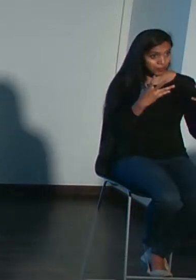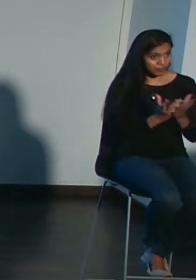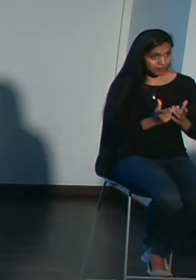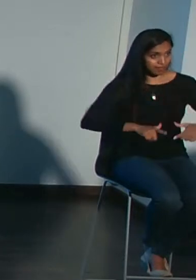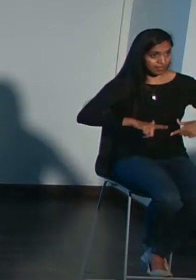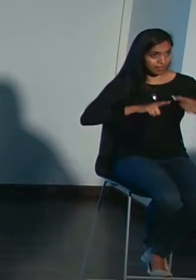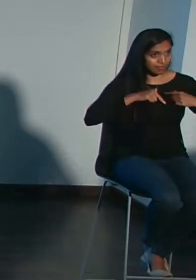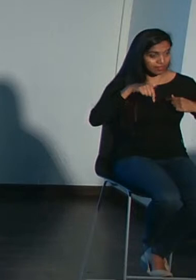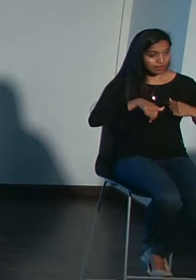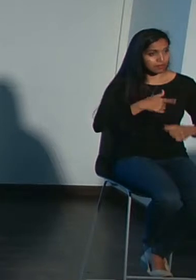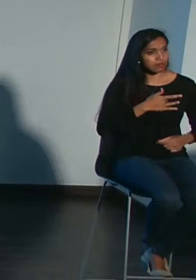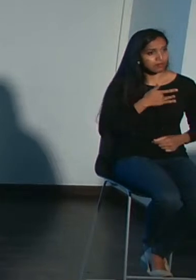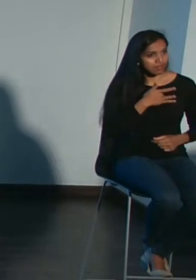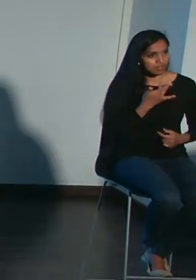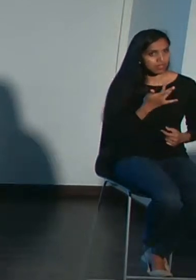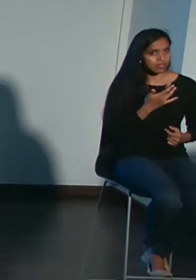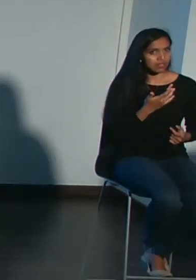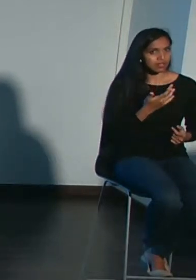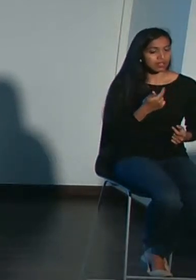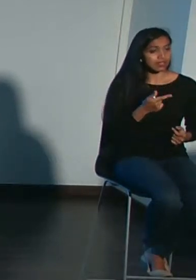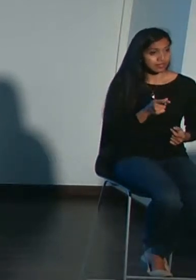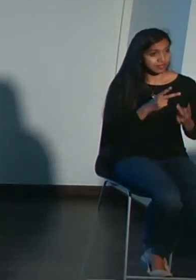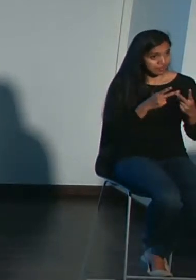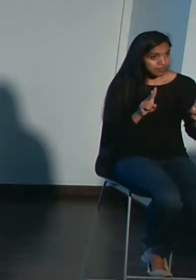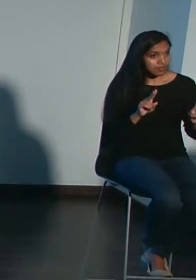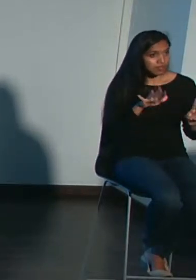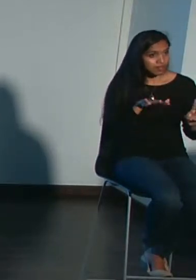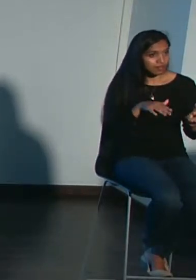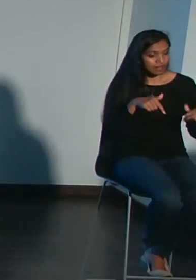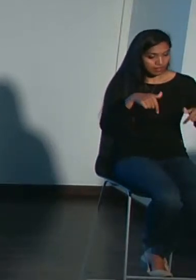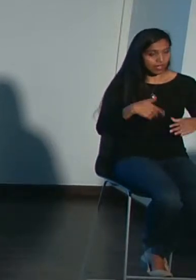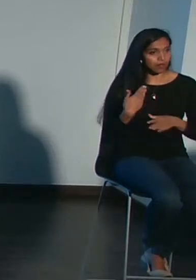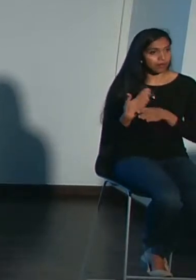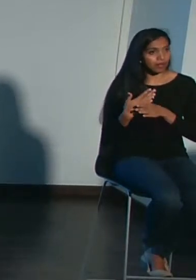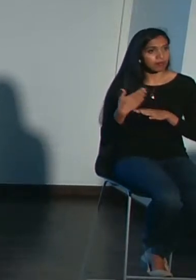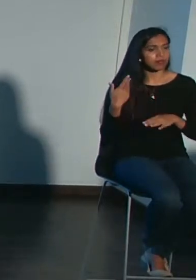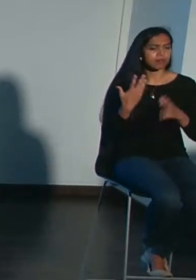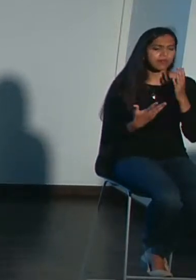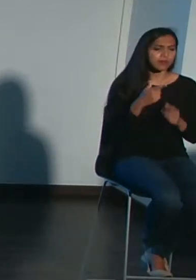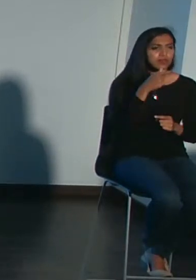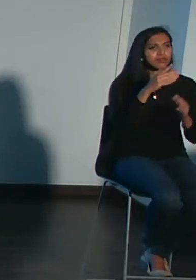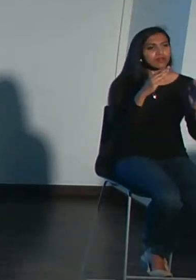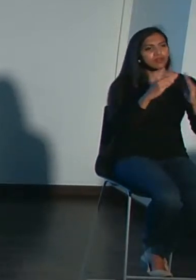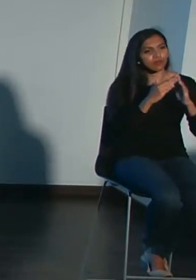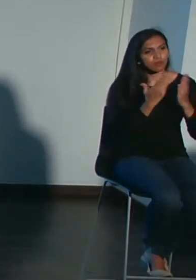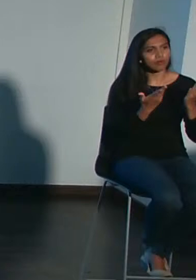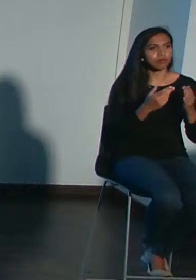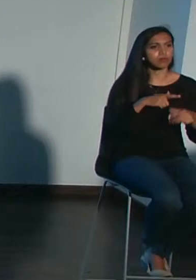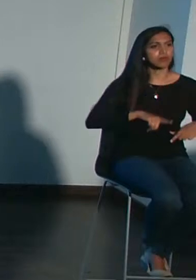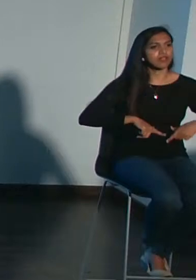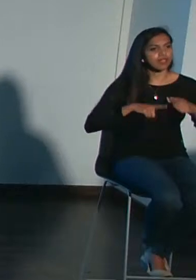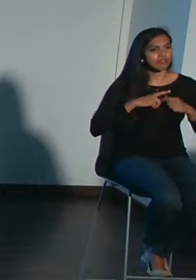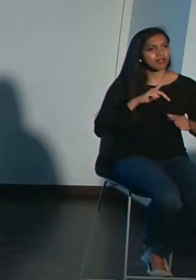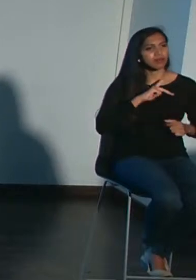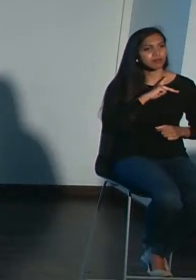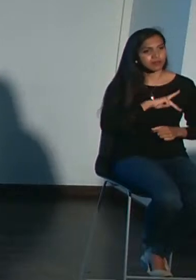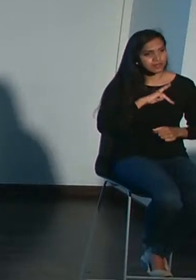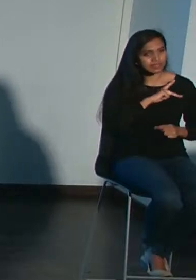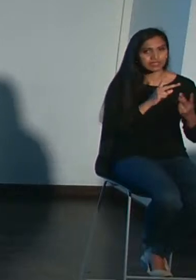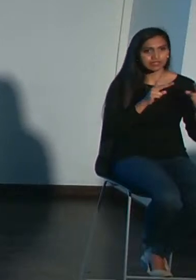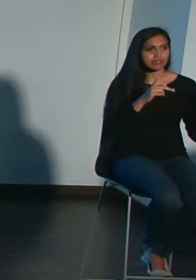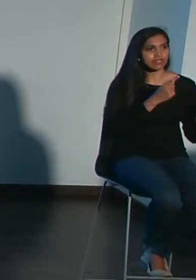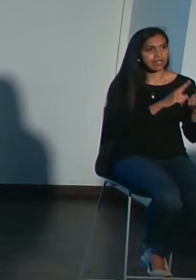about this, the moment of the work being at your home or your family's home on the floor, the dog is around, and